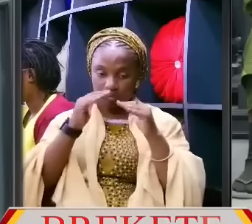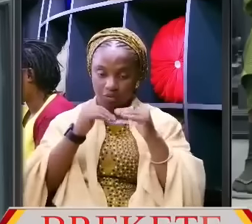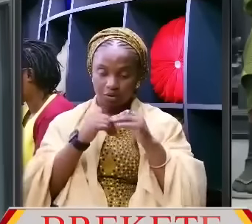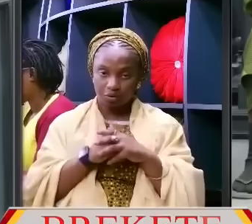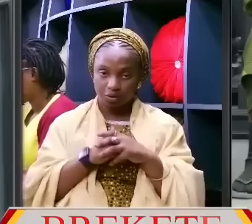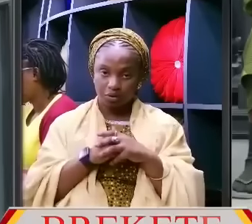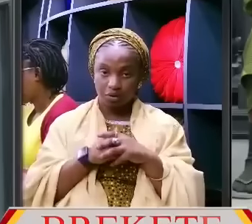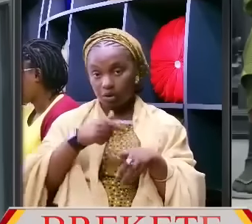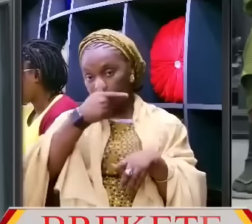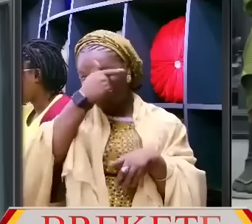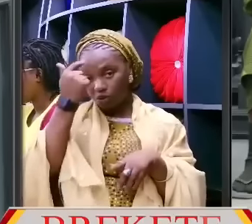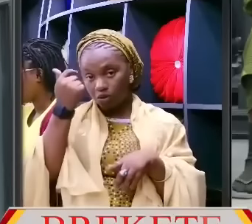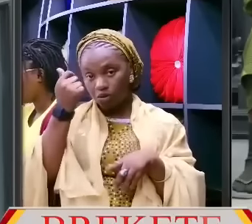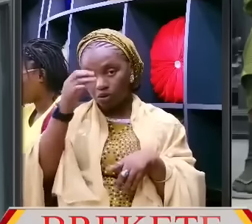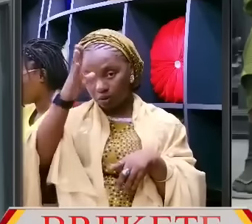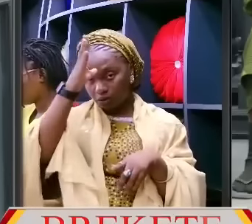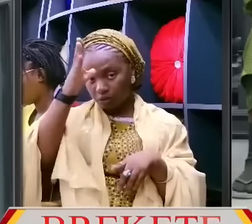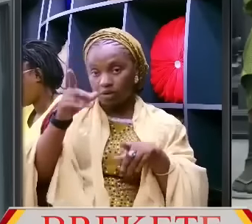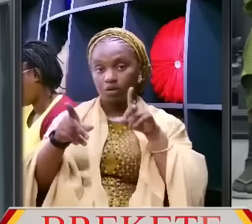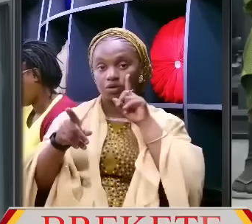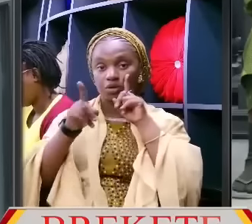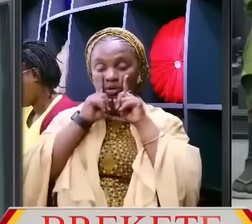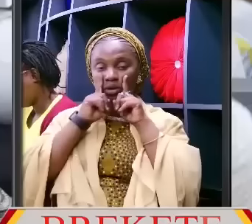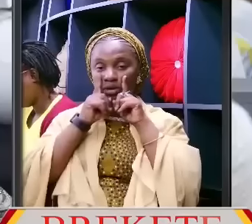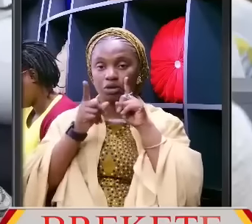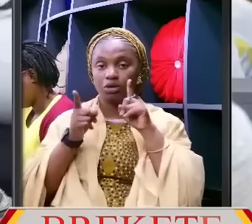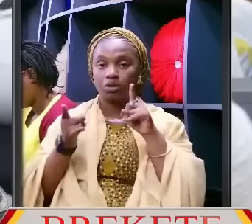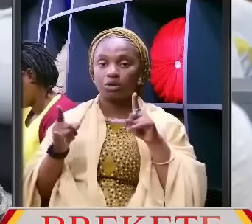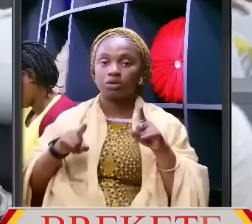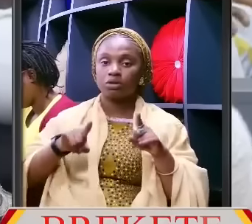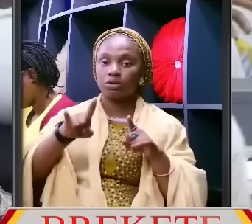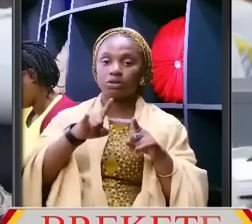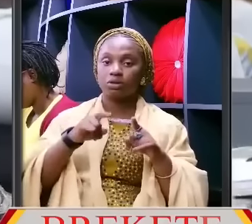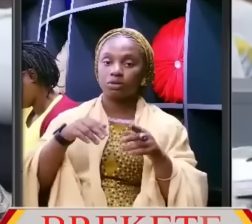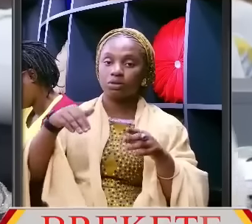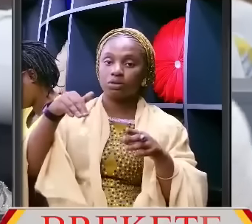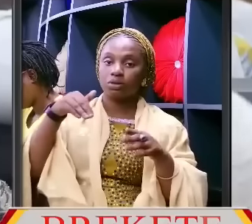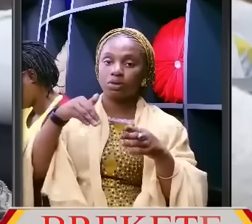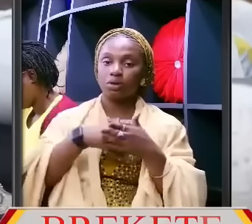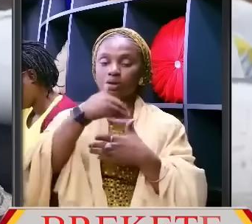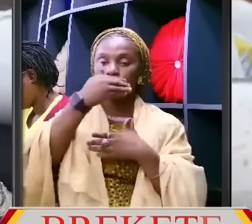Okay. Daddy say till next year. Me, I talk, say, by this August ending,